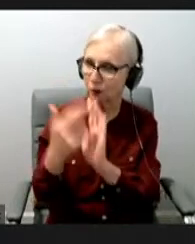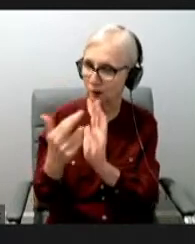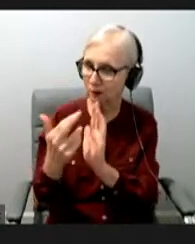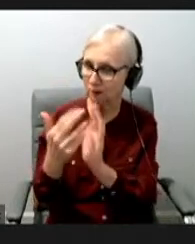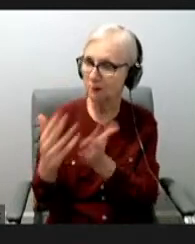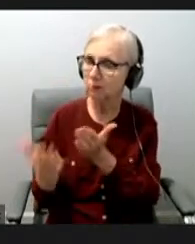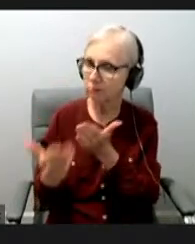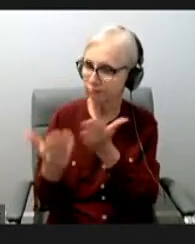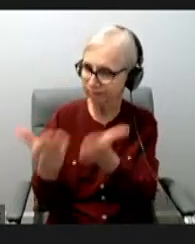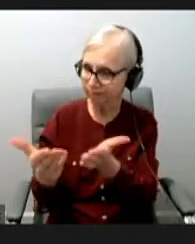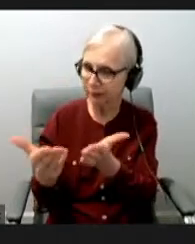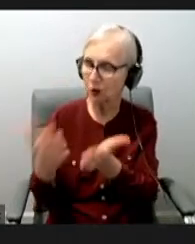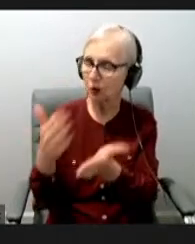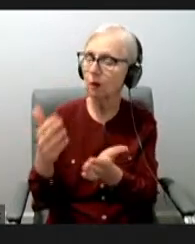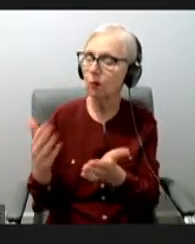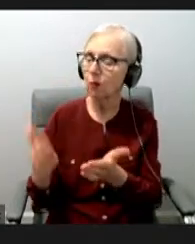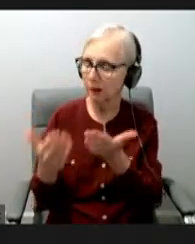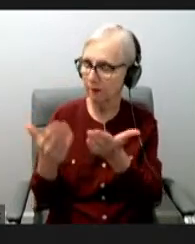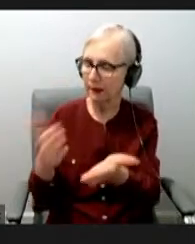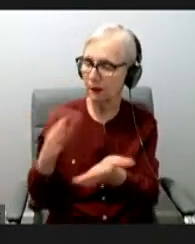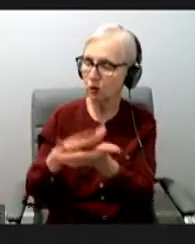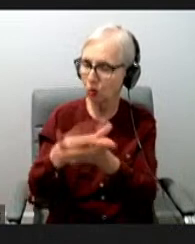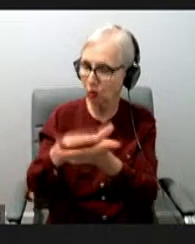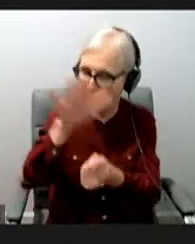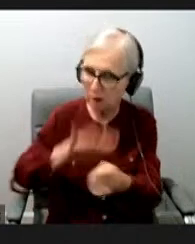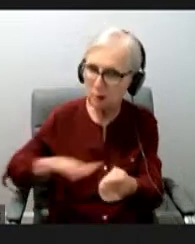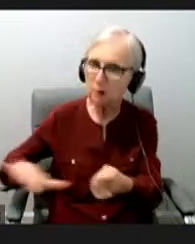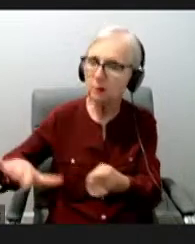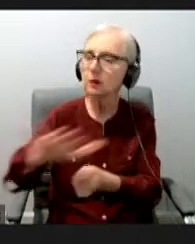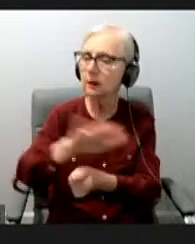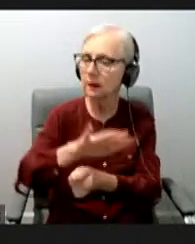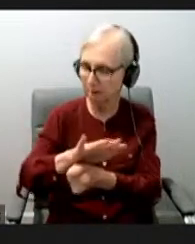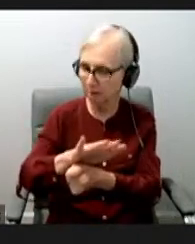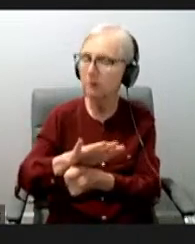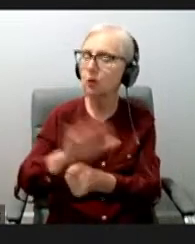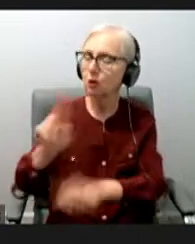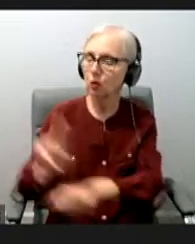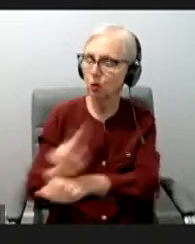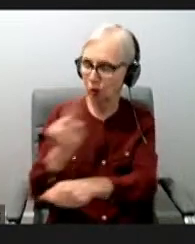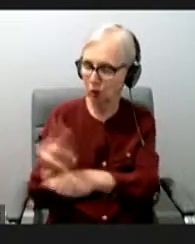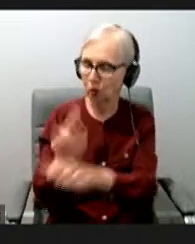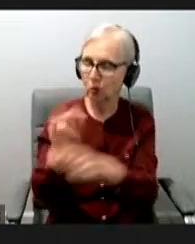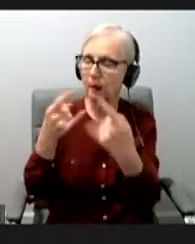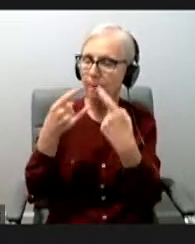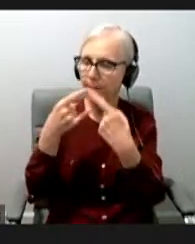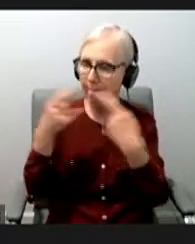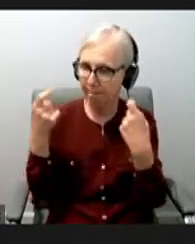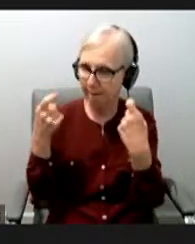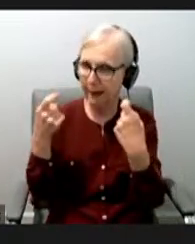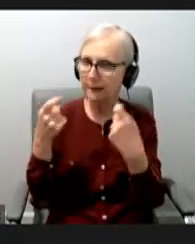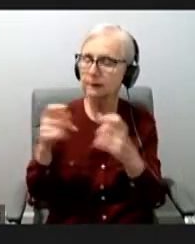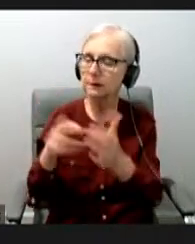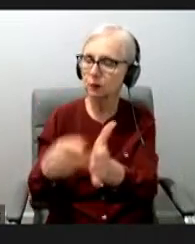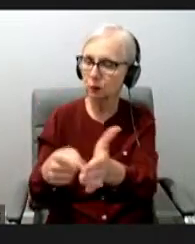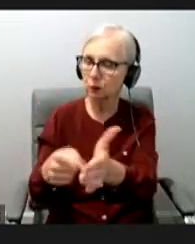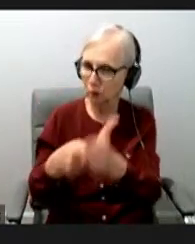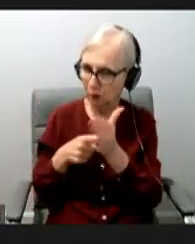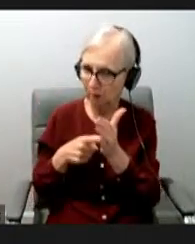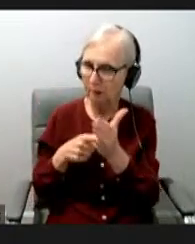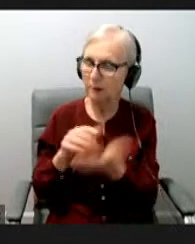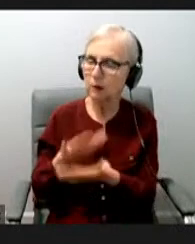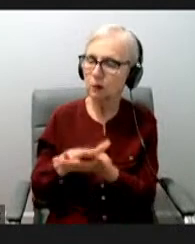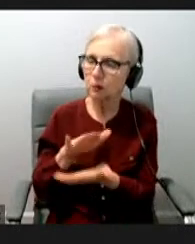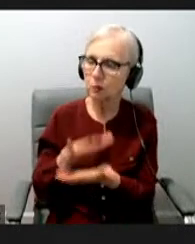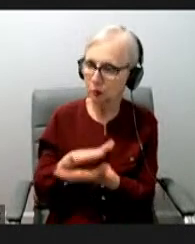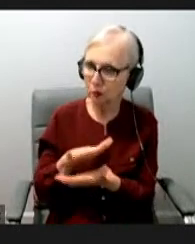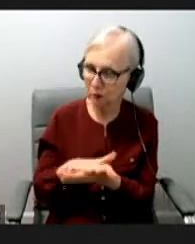schools across the state, school districts across the state, implement mask requirements in their schools. So that